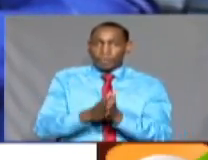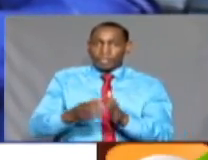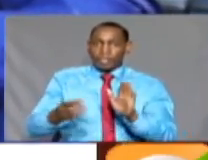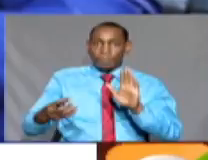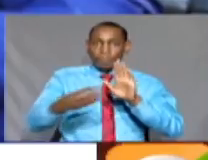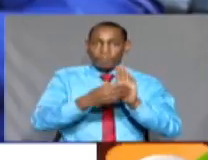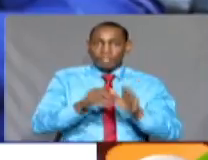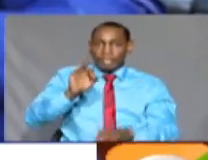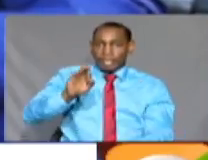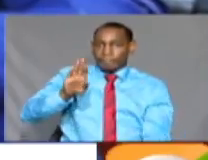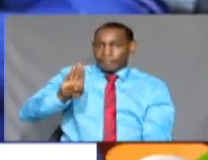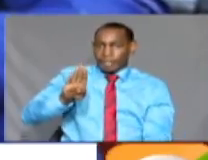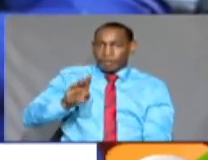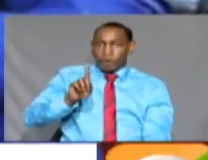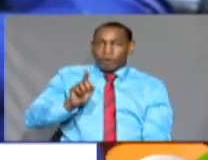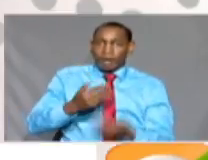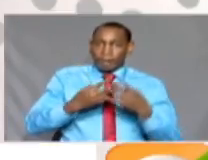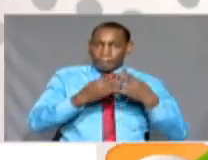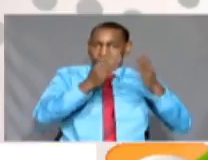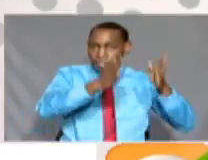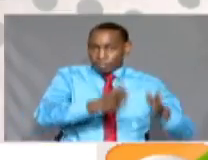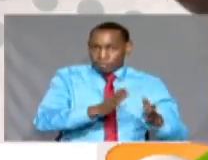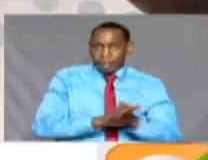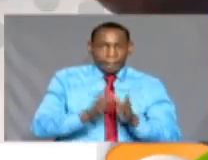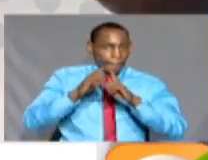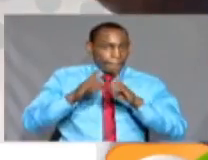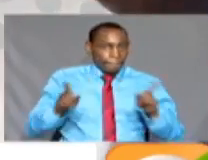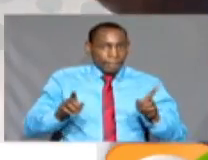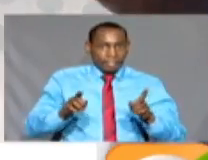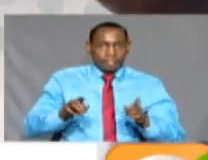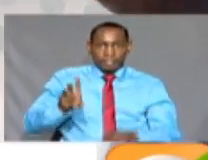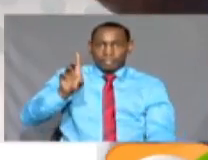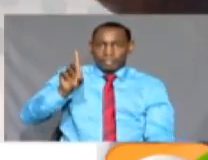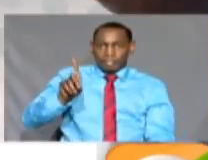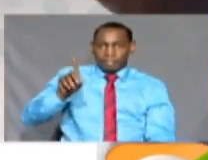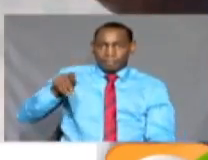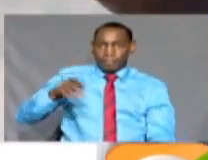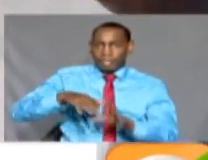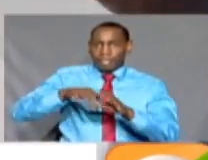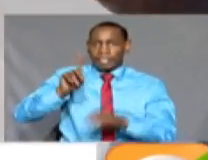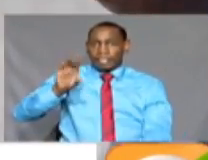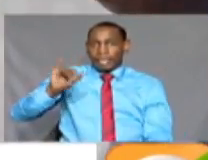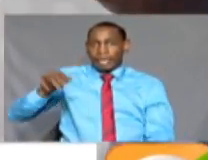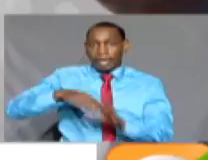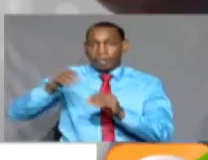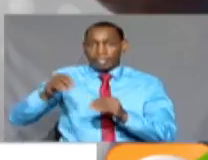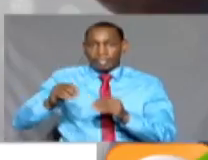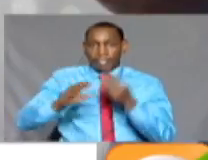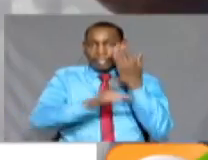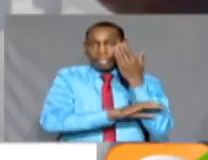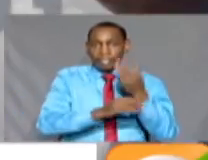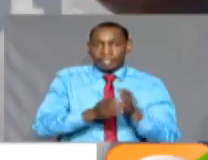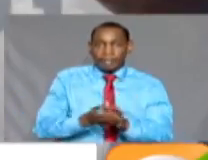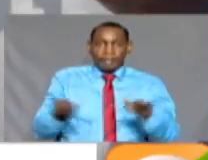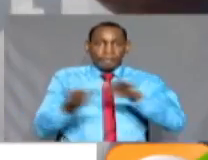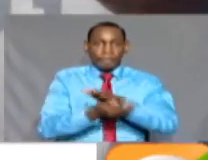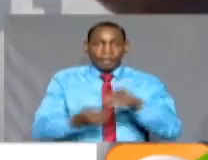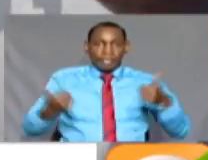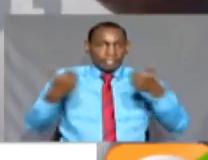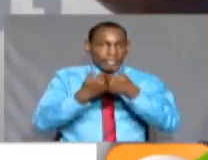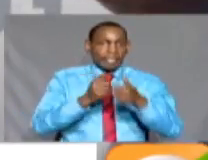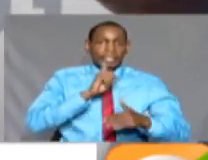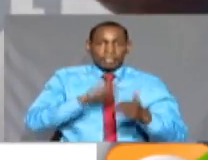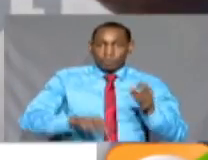the Facebook page of one of the prosecutors. But Kinoti, who has been away from the country, has filed a TAS response